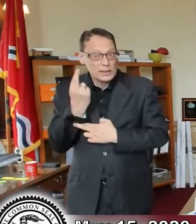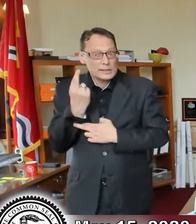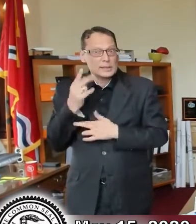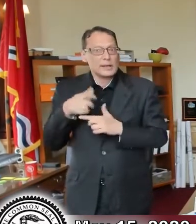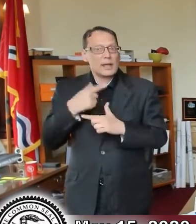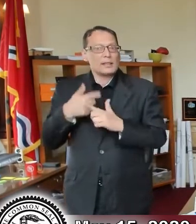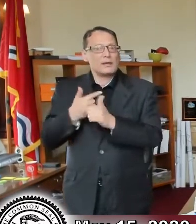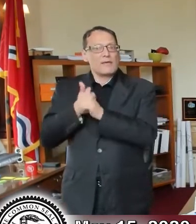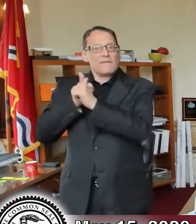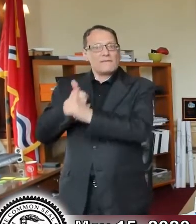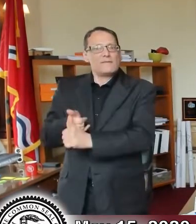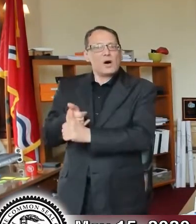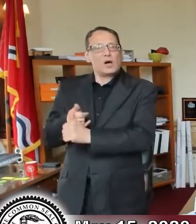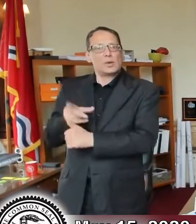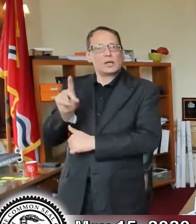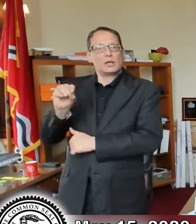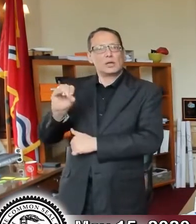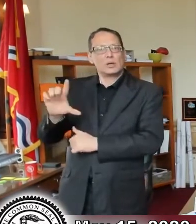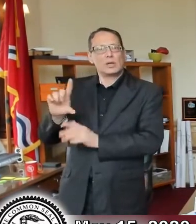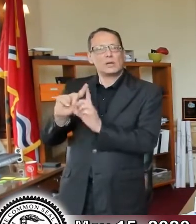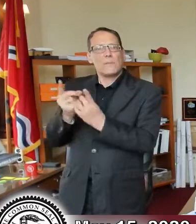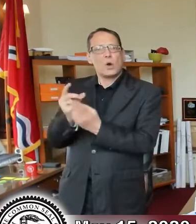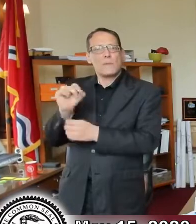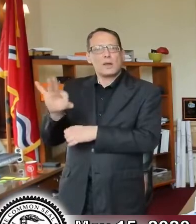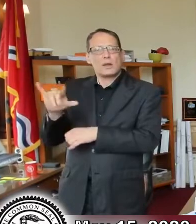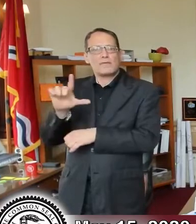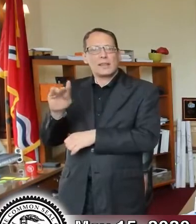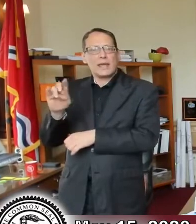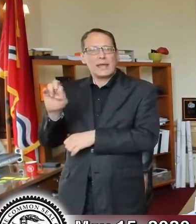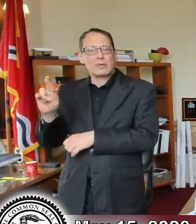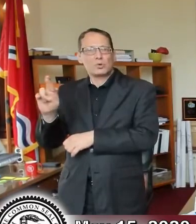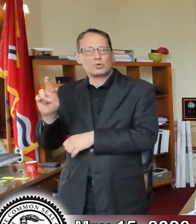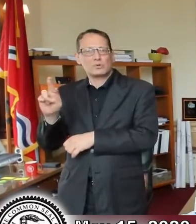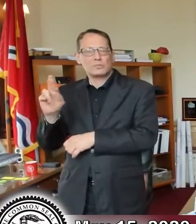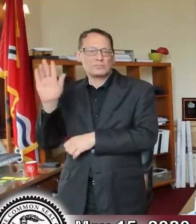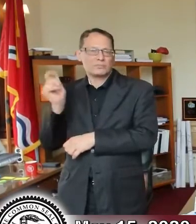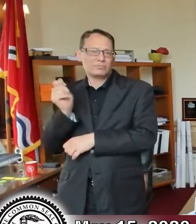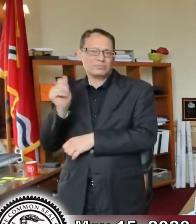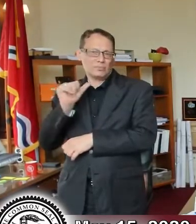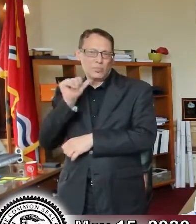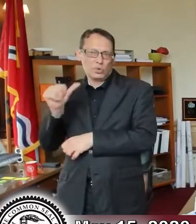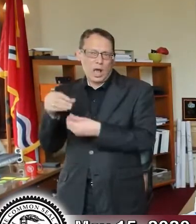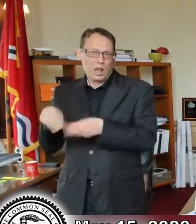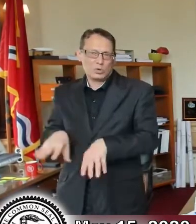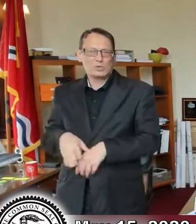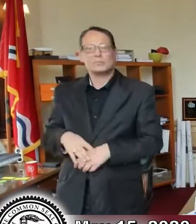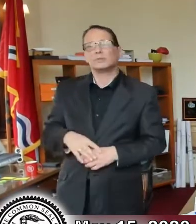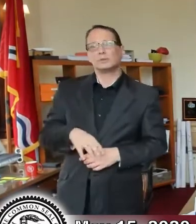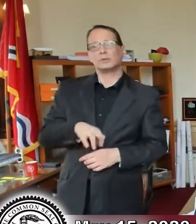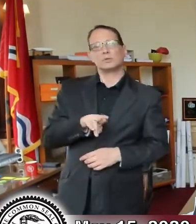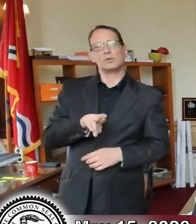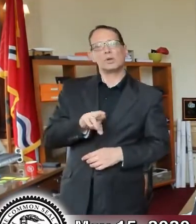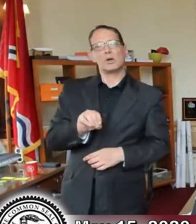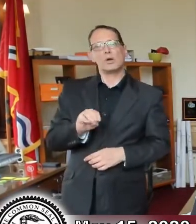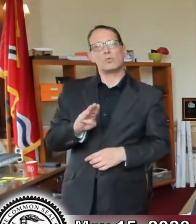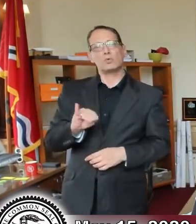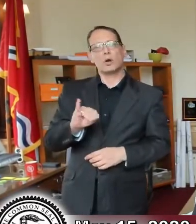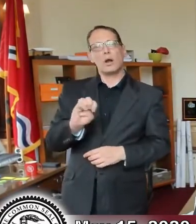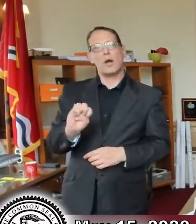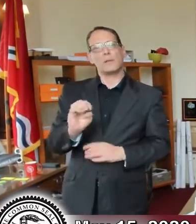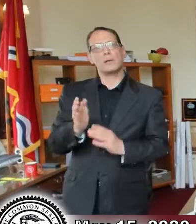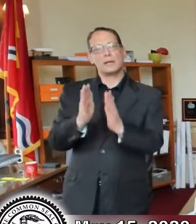the Missouri Department of Labor, they will work with you and you would not lose your unemployment. Robbie's question today, Mayor, do you